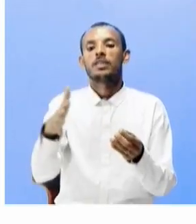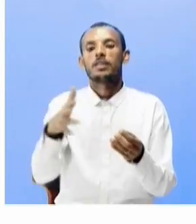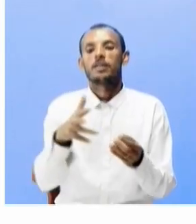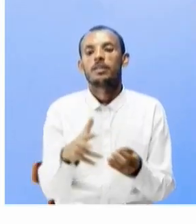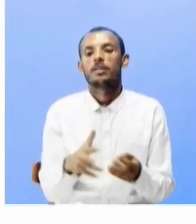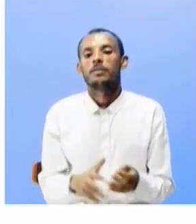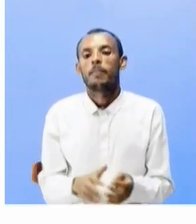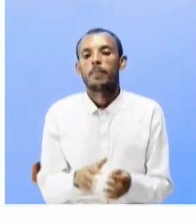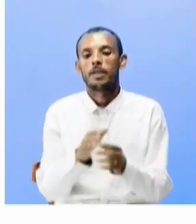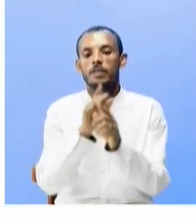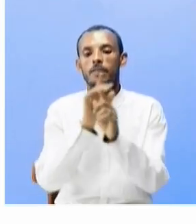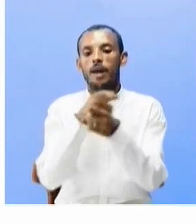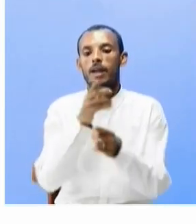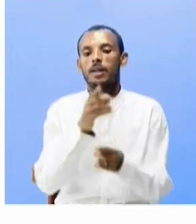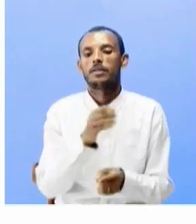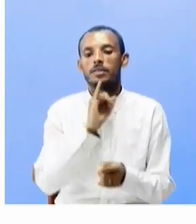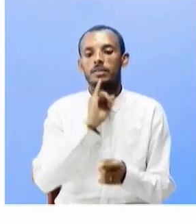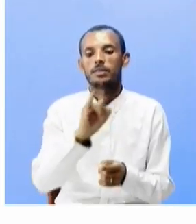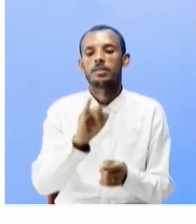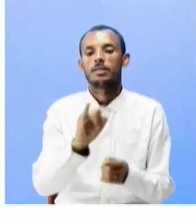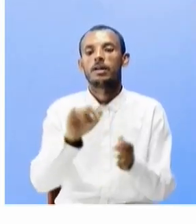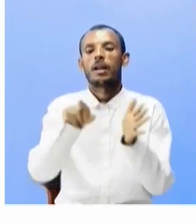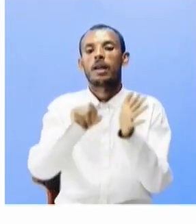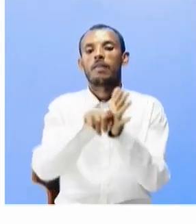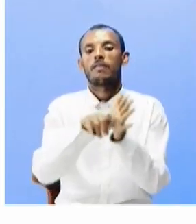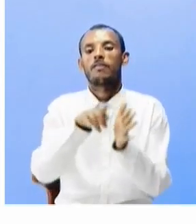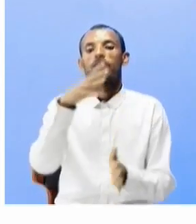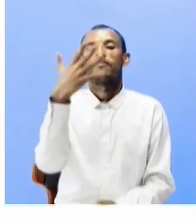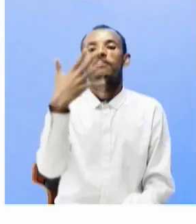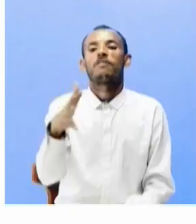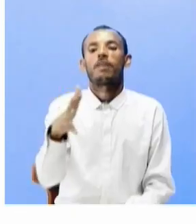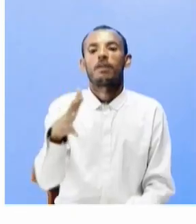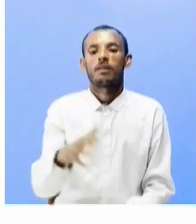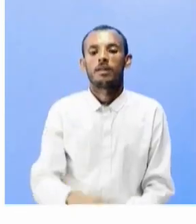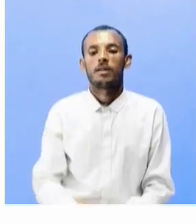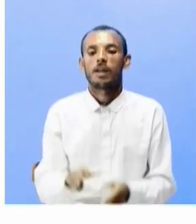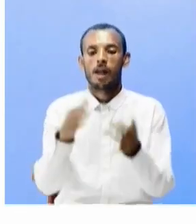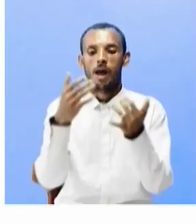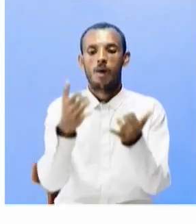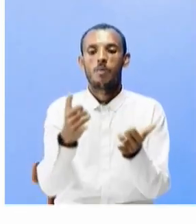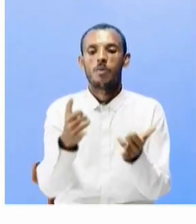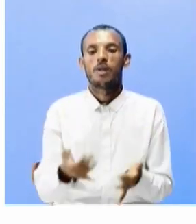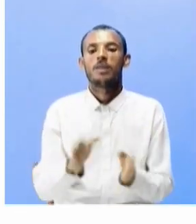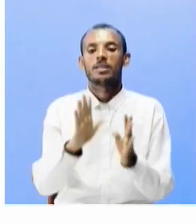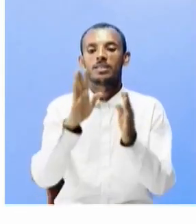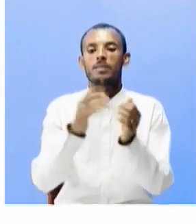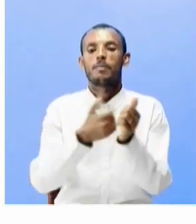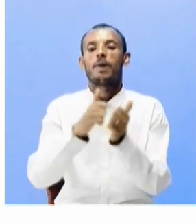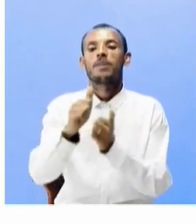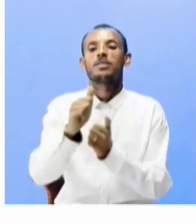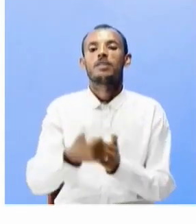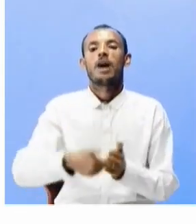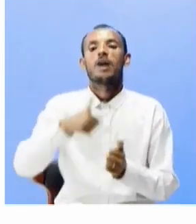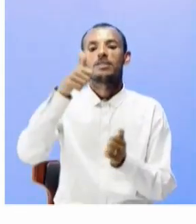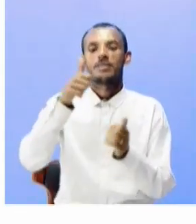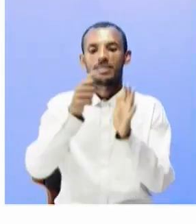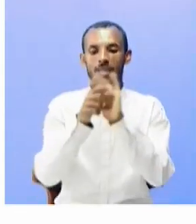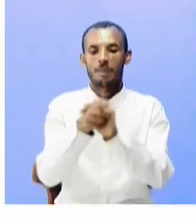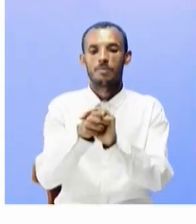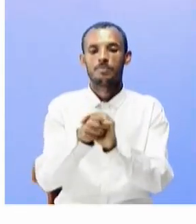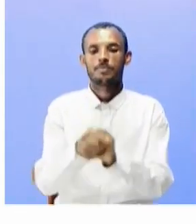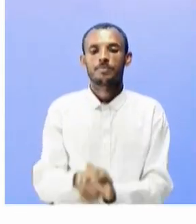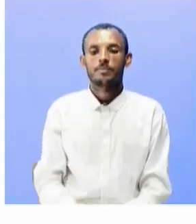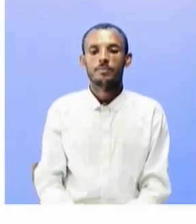The final result will be this negative 15. Now, let's proceed to the other example.